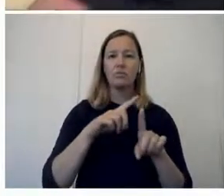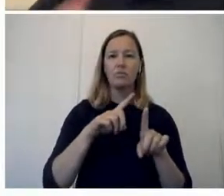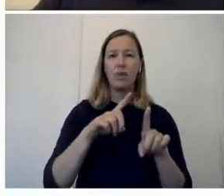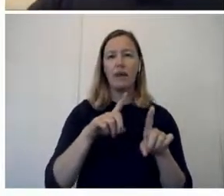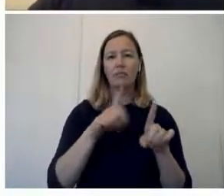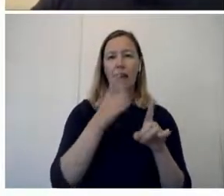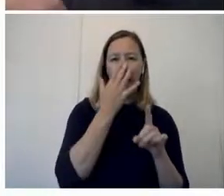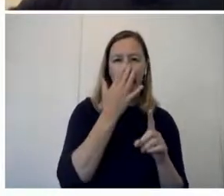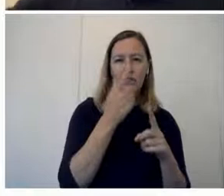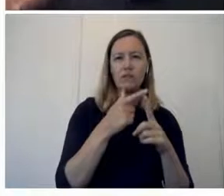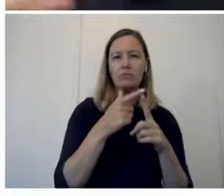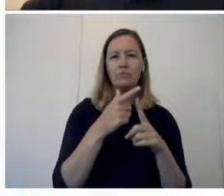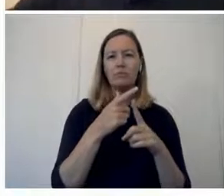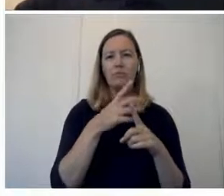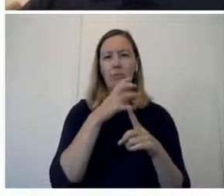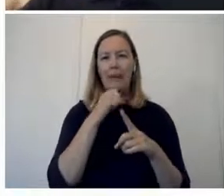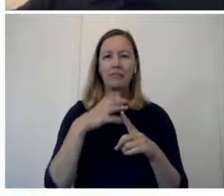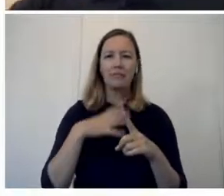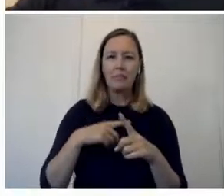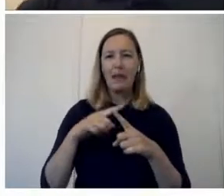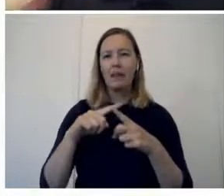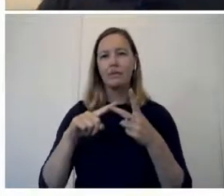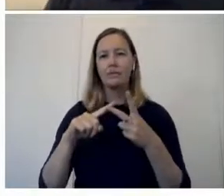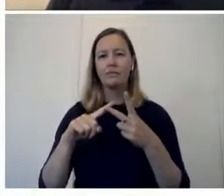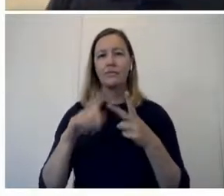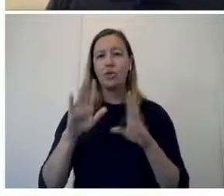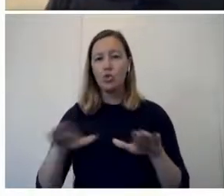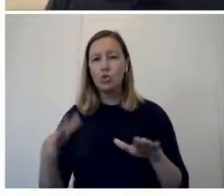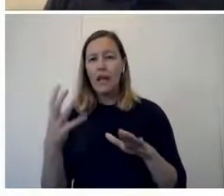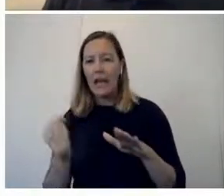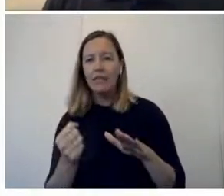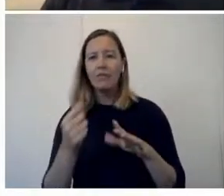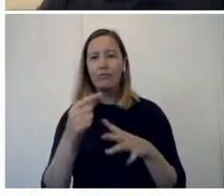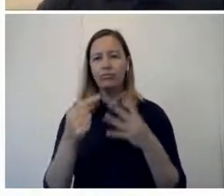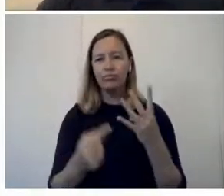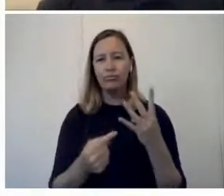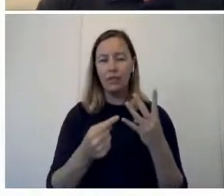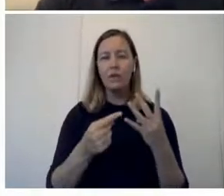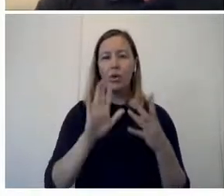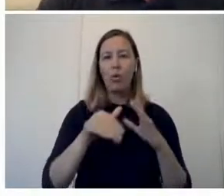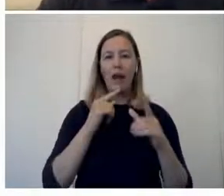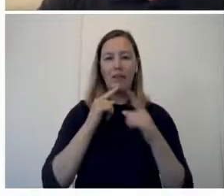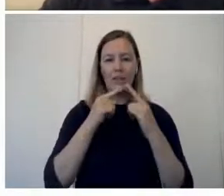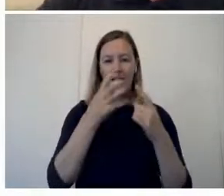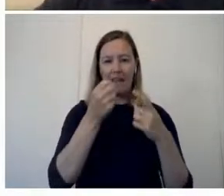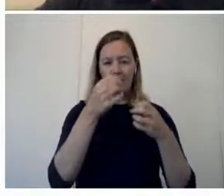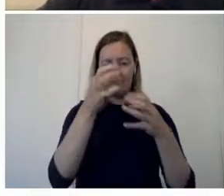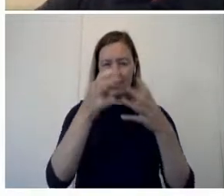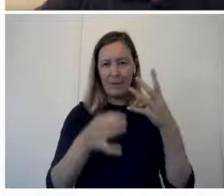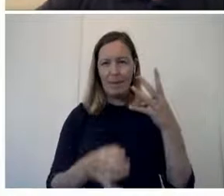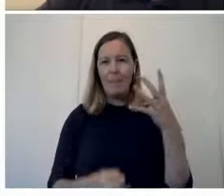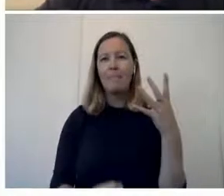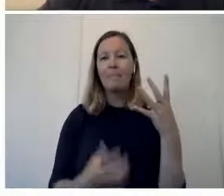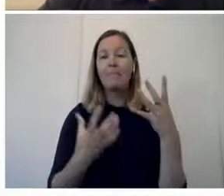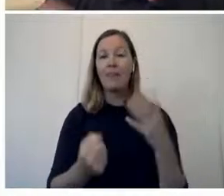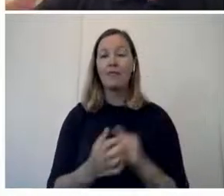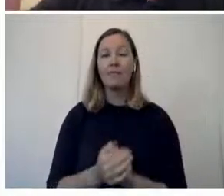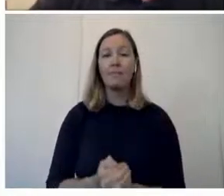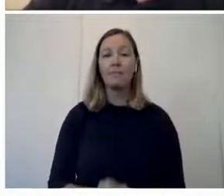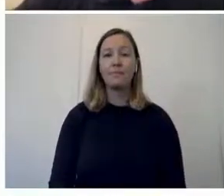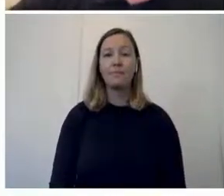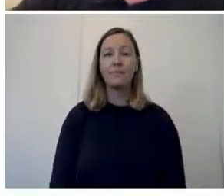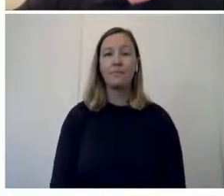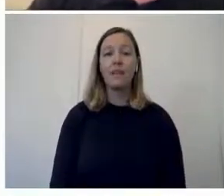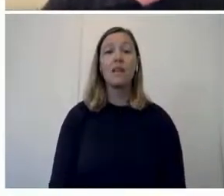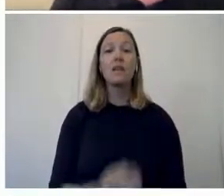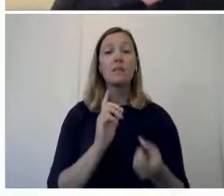Are you male or female? You know, have you got children? Where do you live? We've got all of that, lots and lots of it. And sometimes that gives us